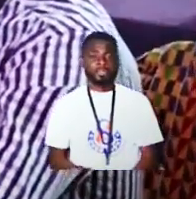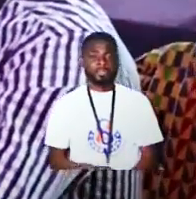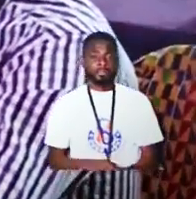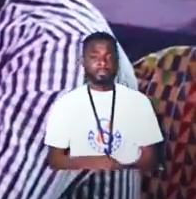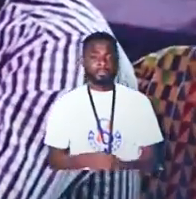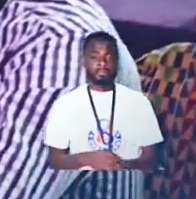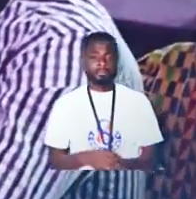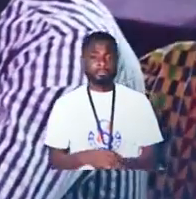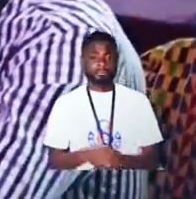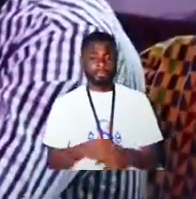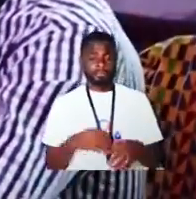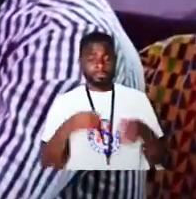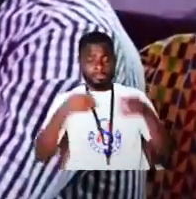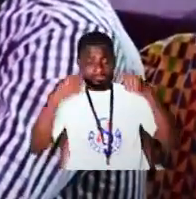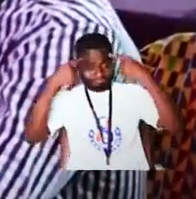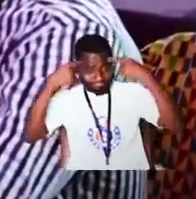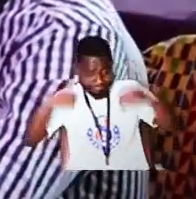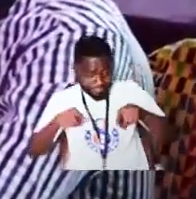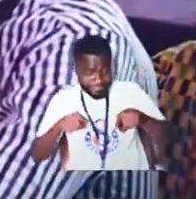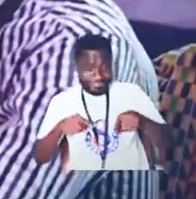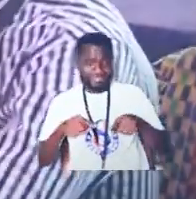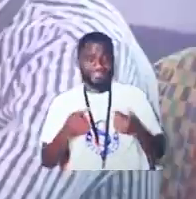is poverty.